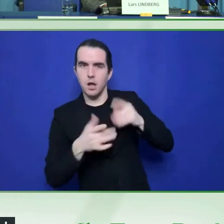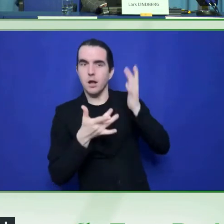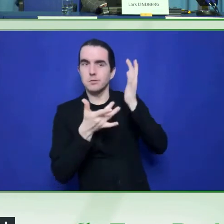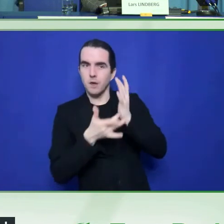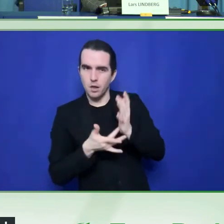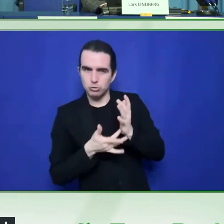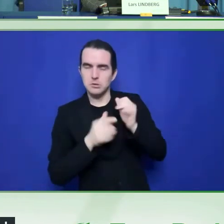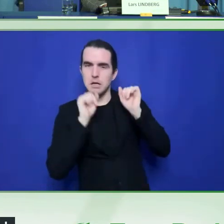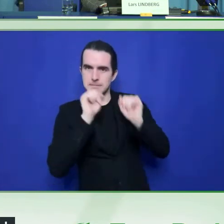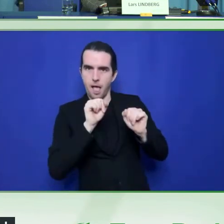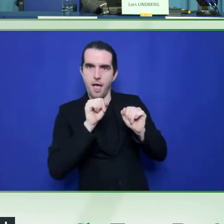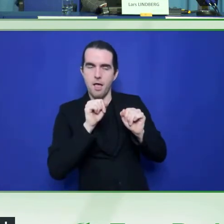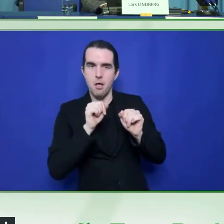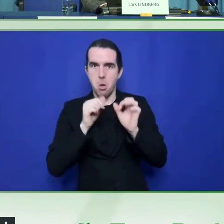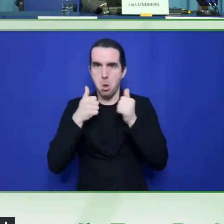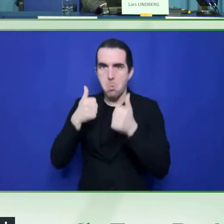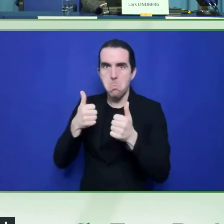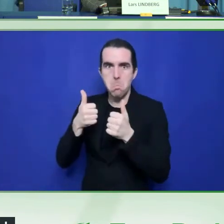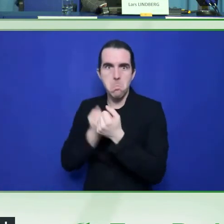also combined.